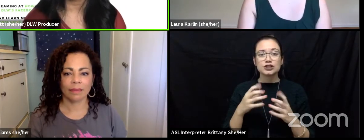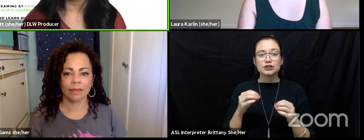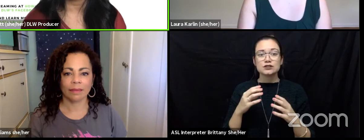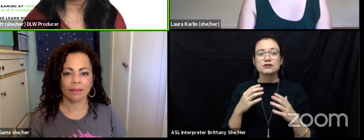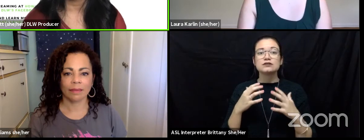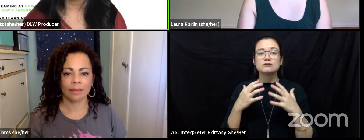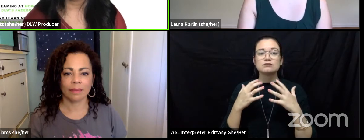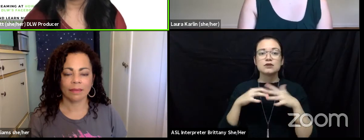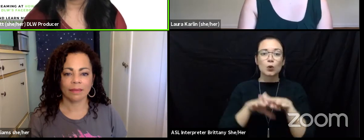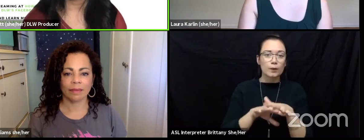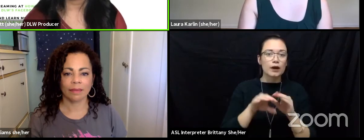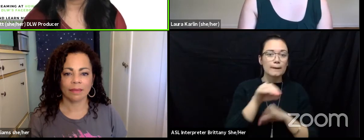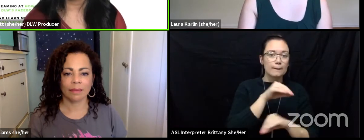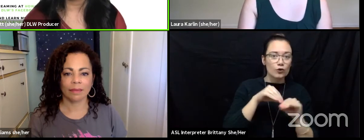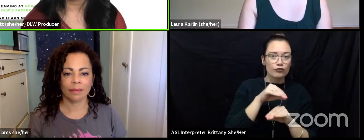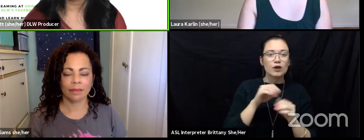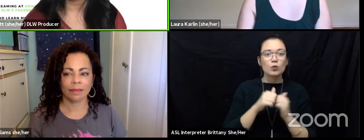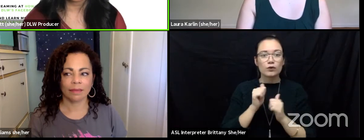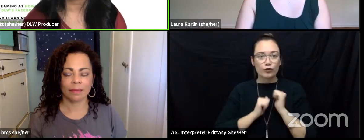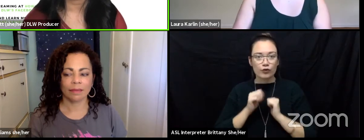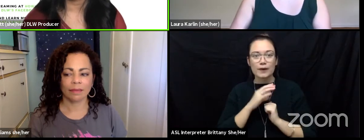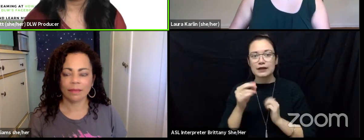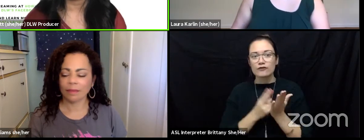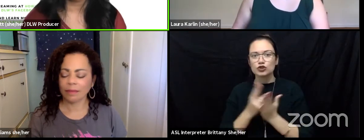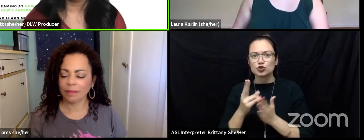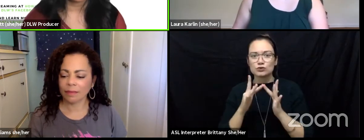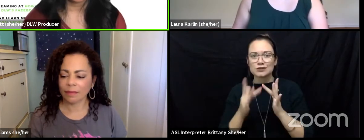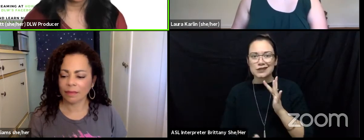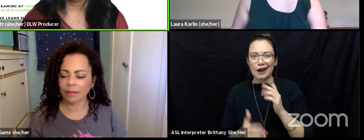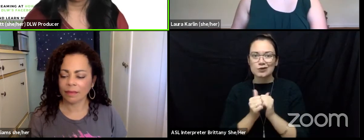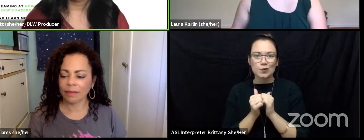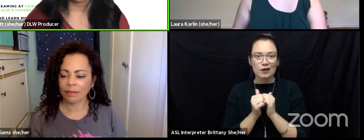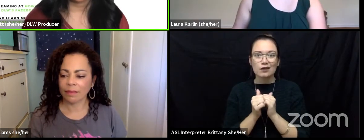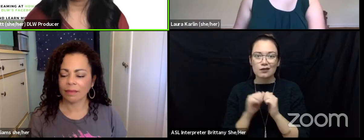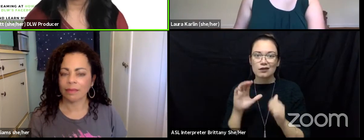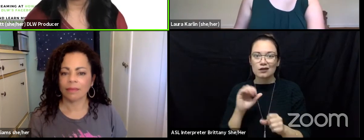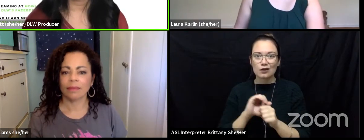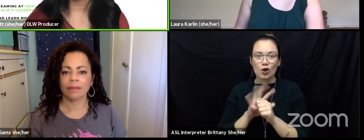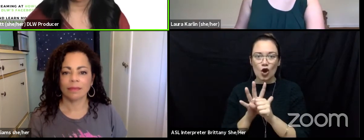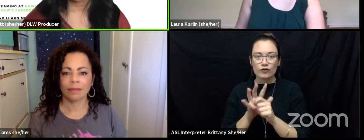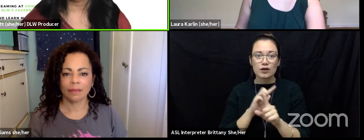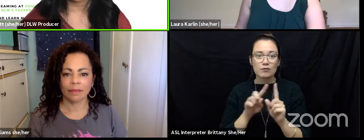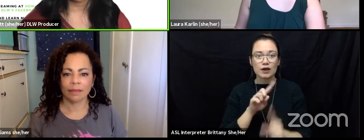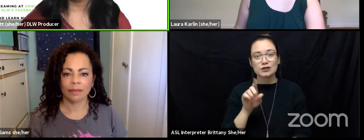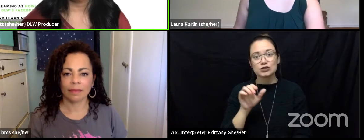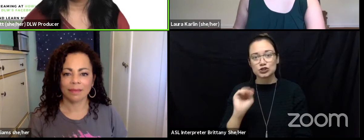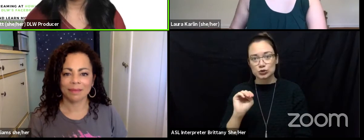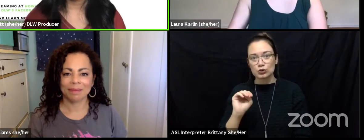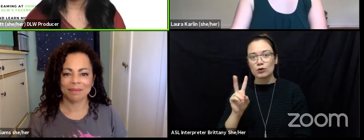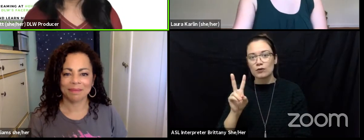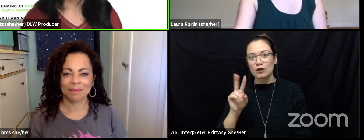of performance, also feeling a true disconnect with COVID and the Zoom virtual theater world.